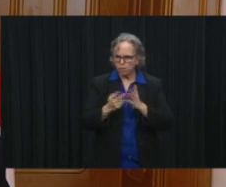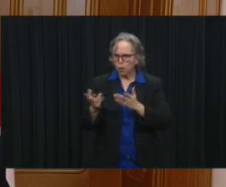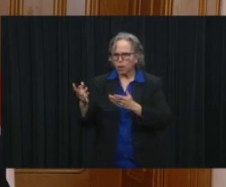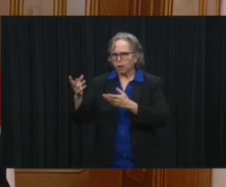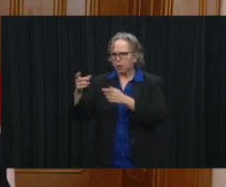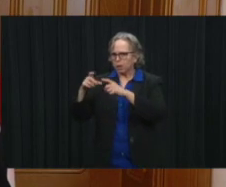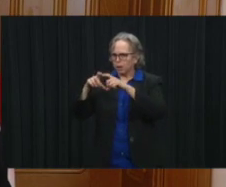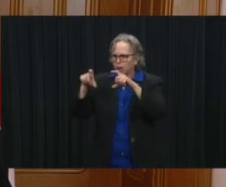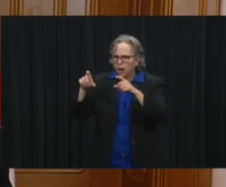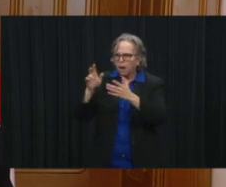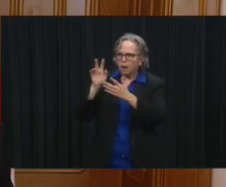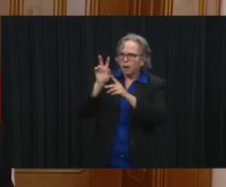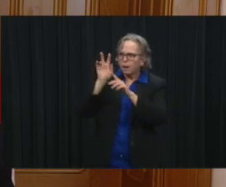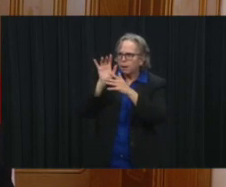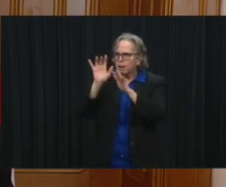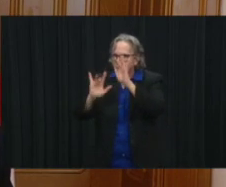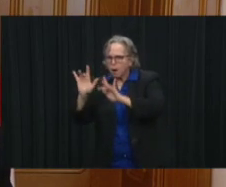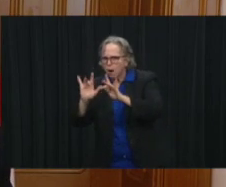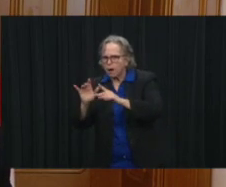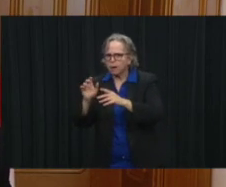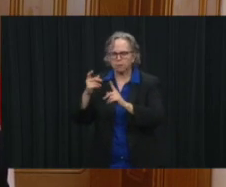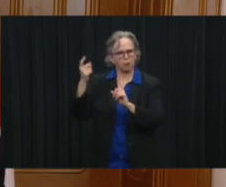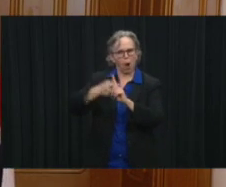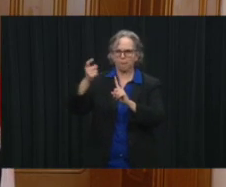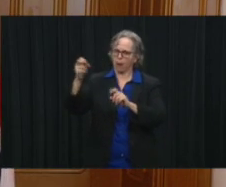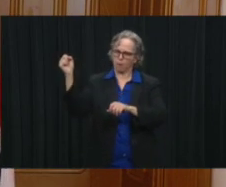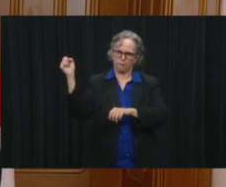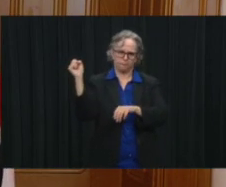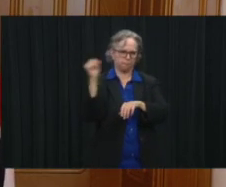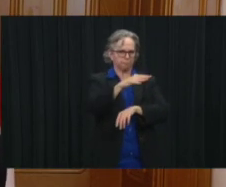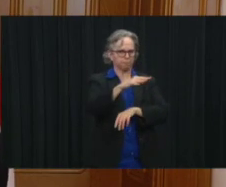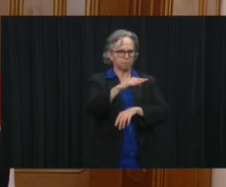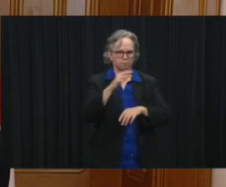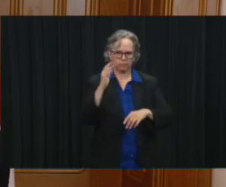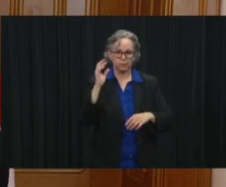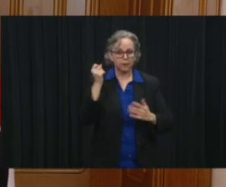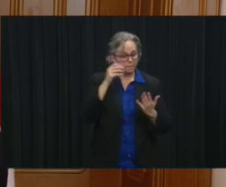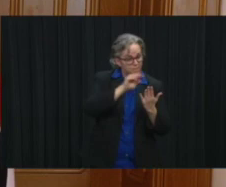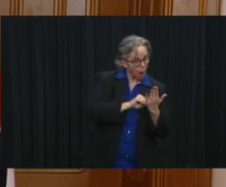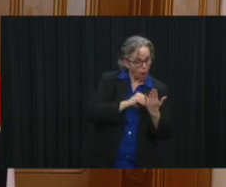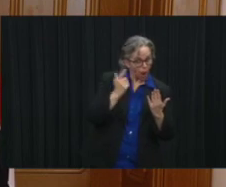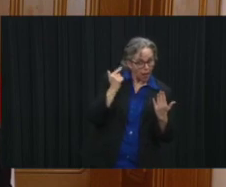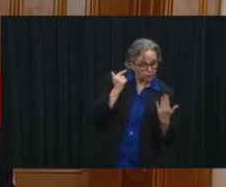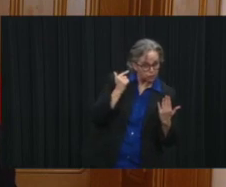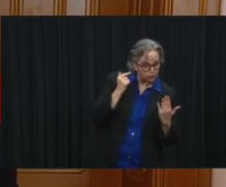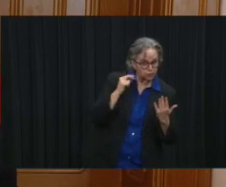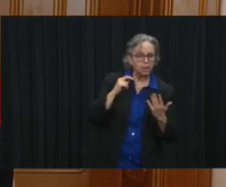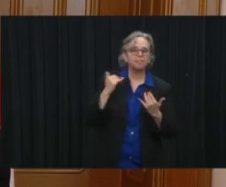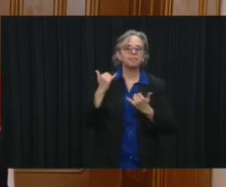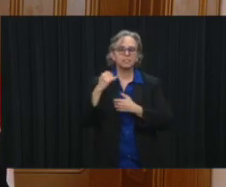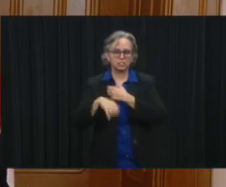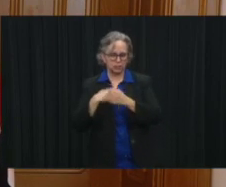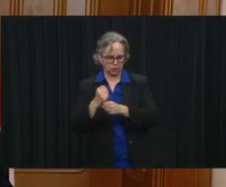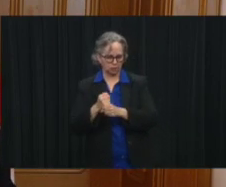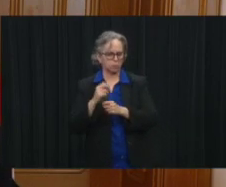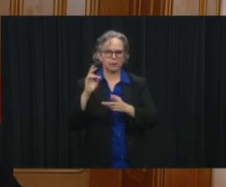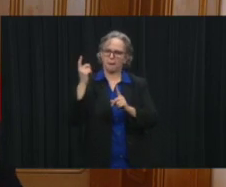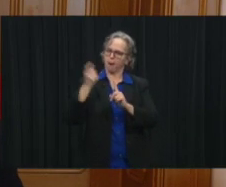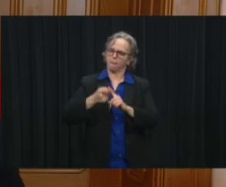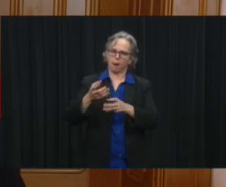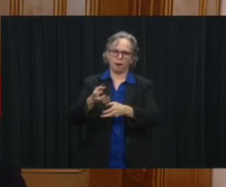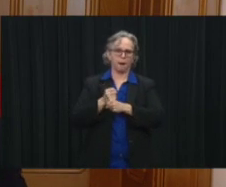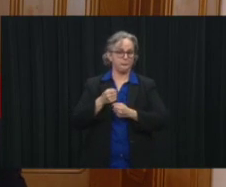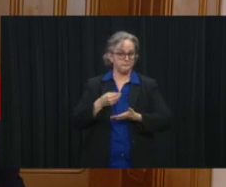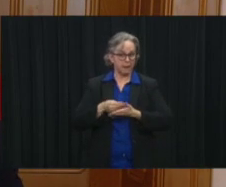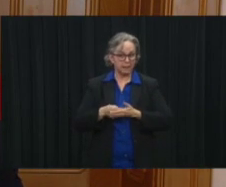your 2018 returns or this year for your 2019 returns. It's also automatically sent out if you receive Social Security benefits. So